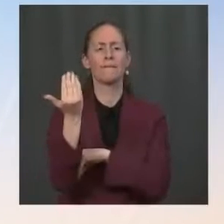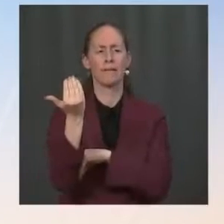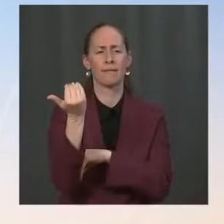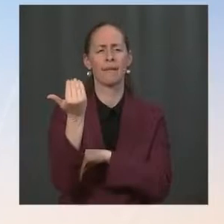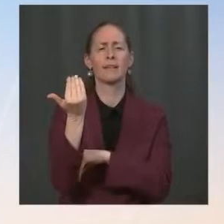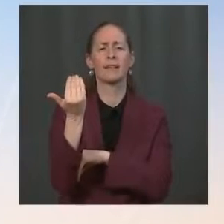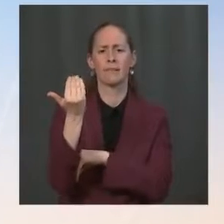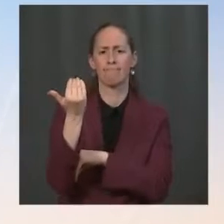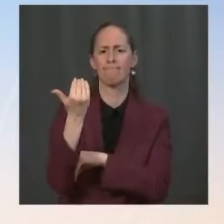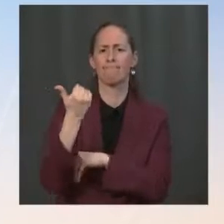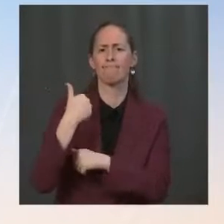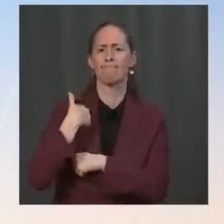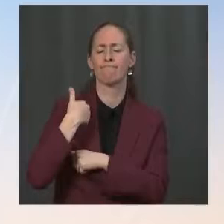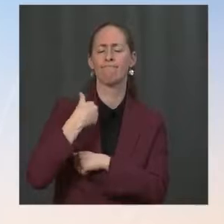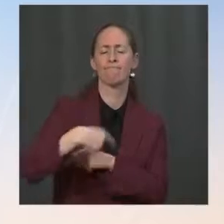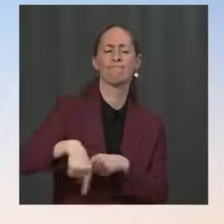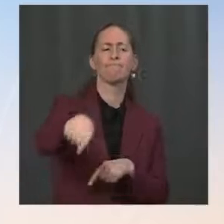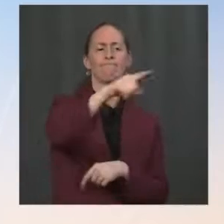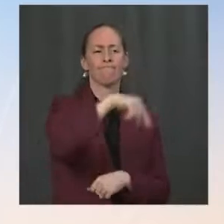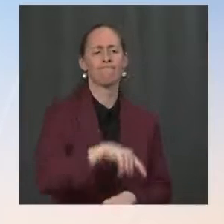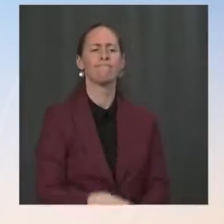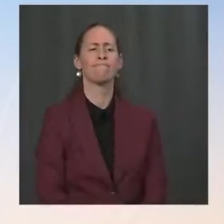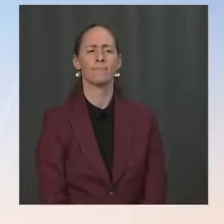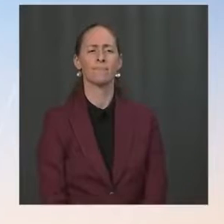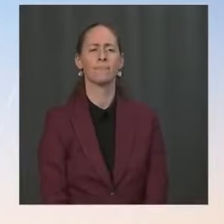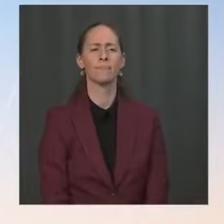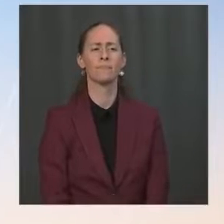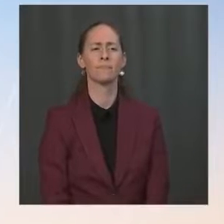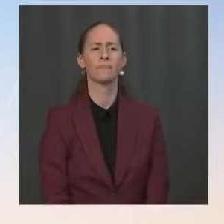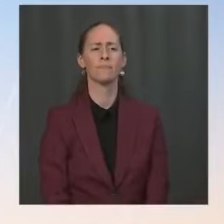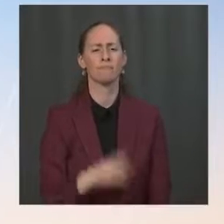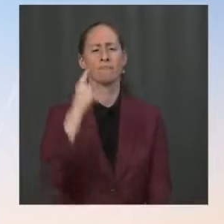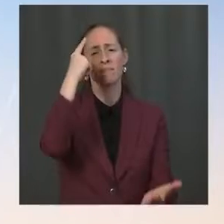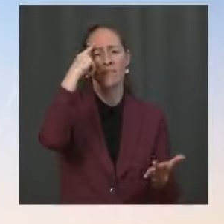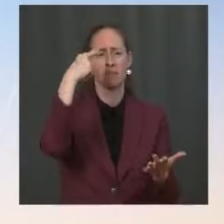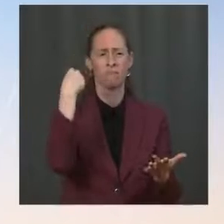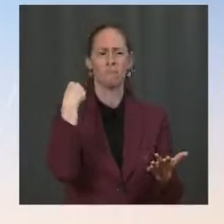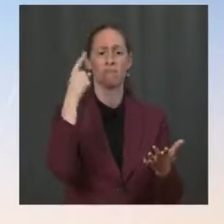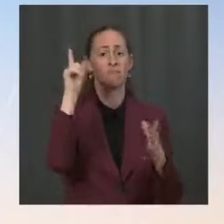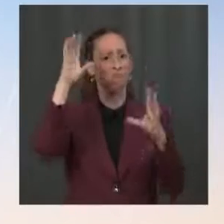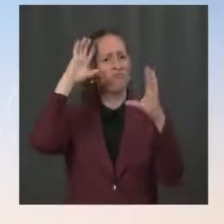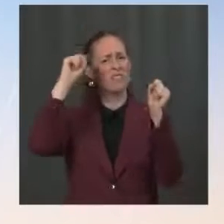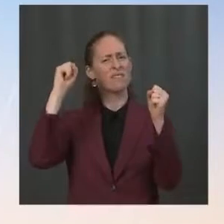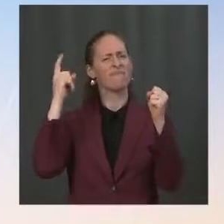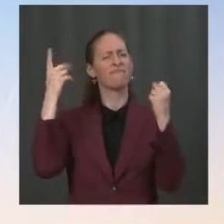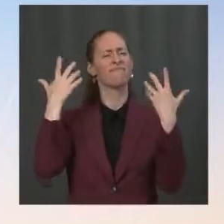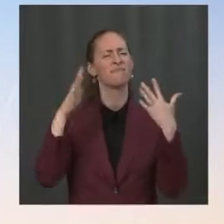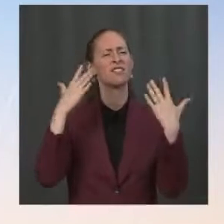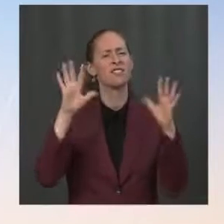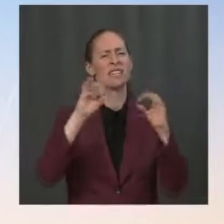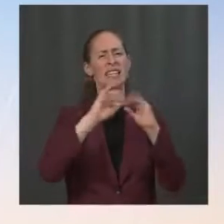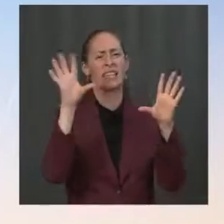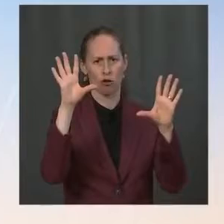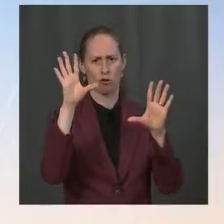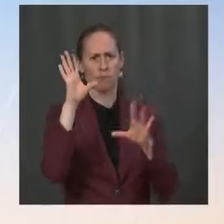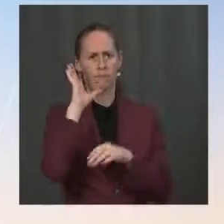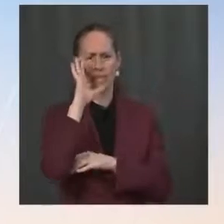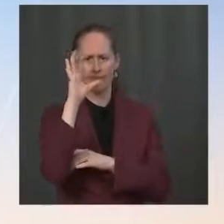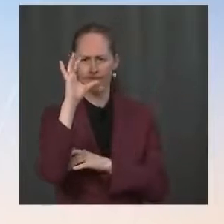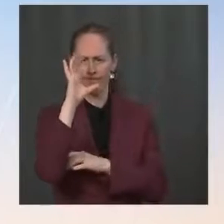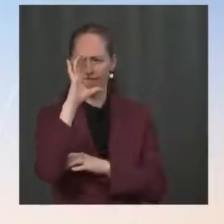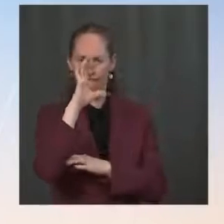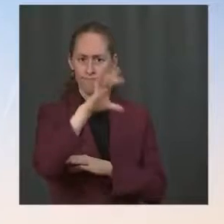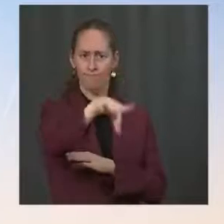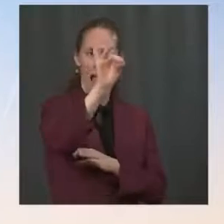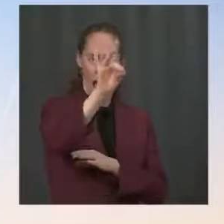would be clear that he will avenge those deaths and the acts of terrorists. And I don't think that came as a surprise to anyone. But the president